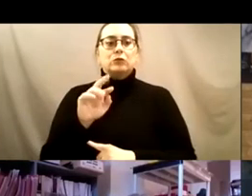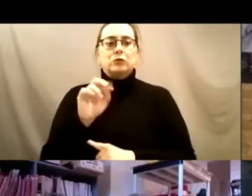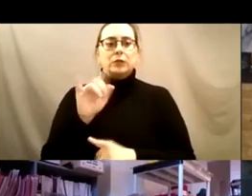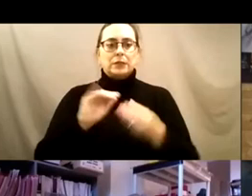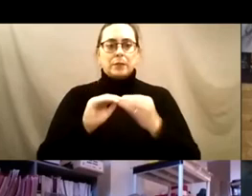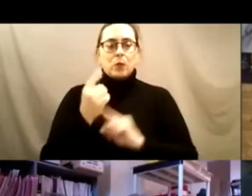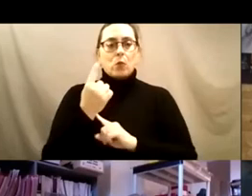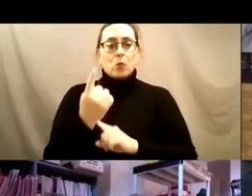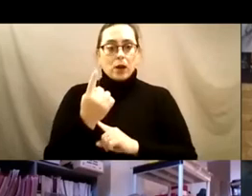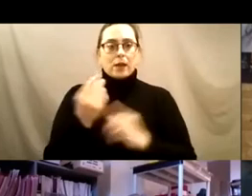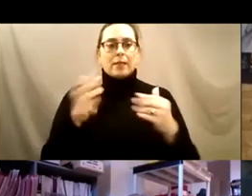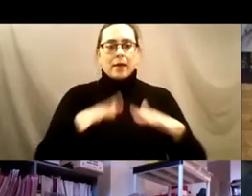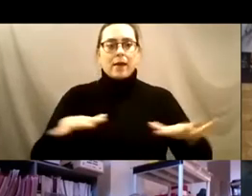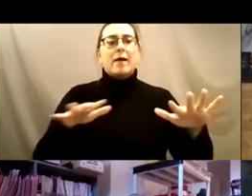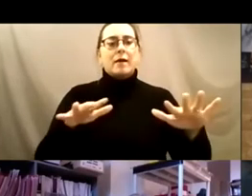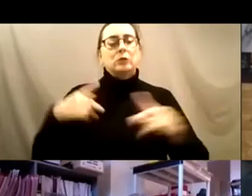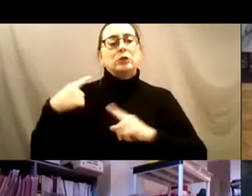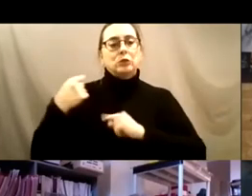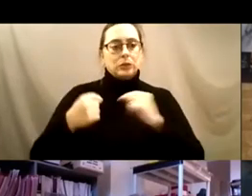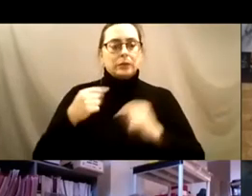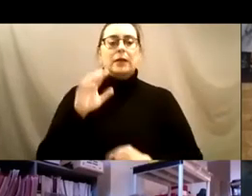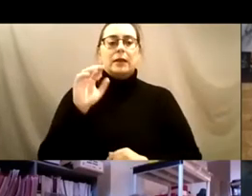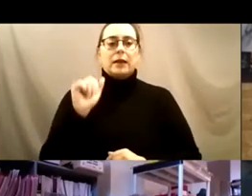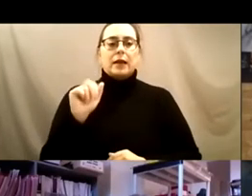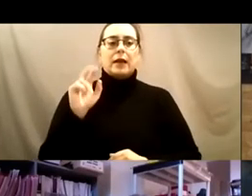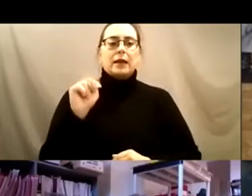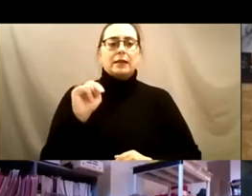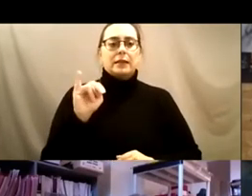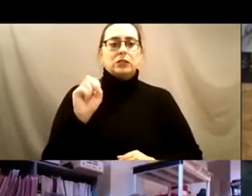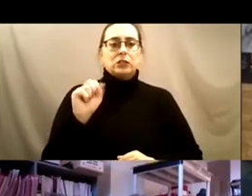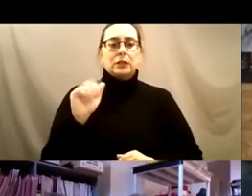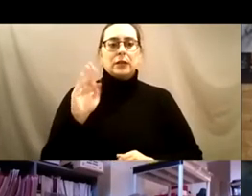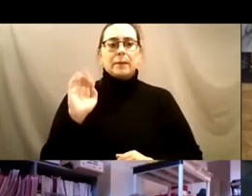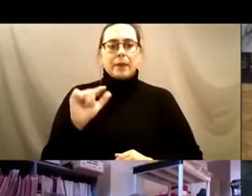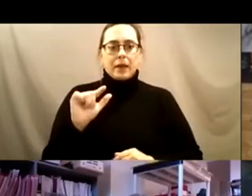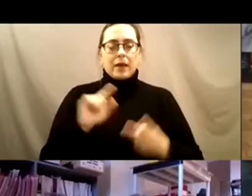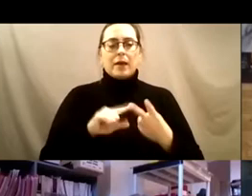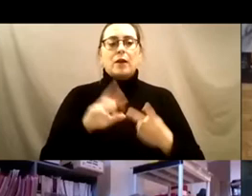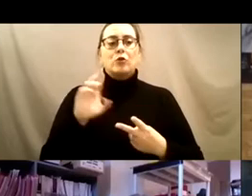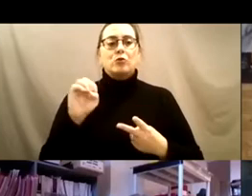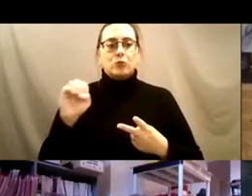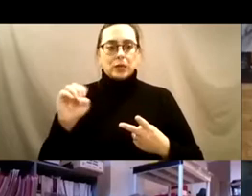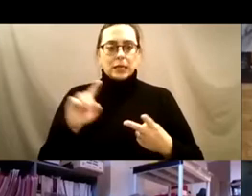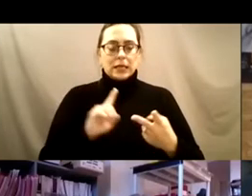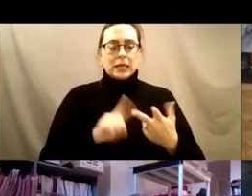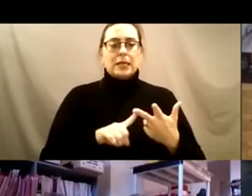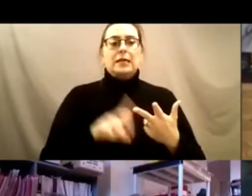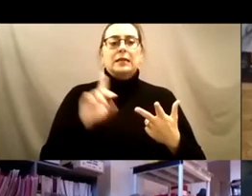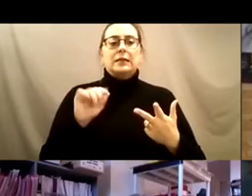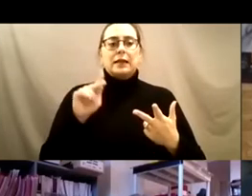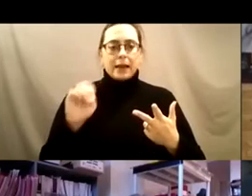the traditional territory of the Anishinaabe, Cree, Dene, Dakota, and